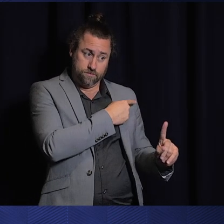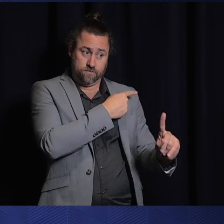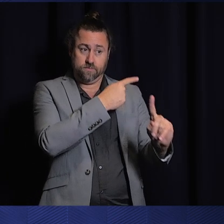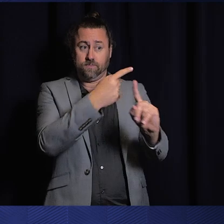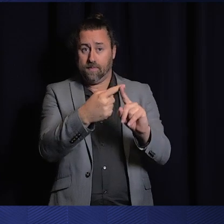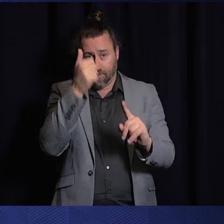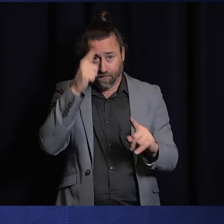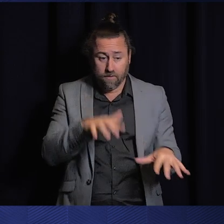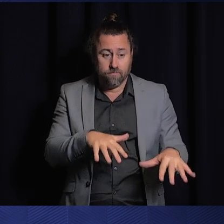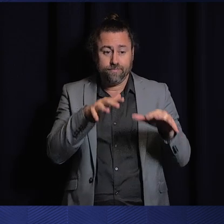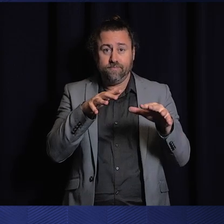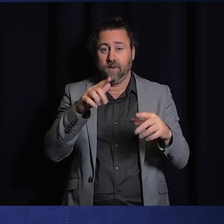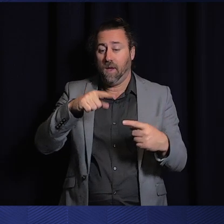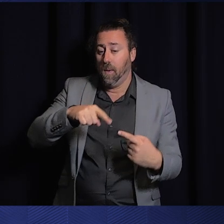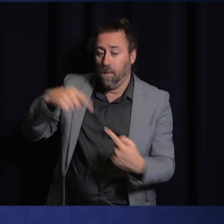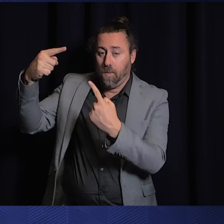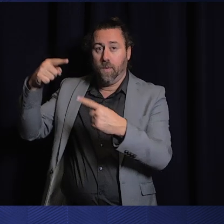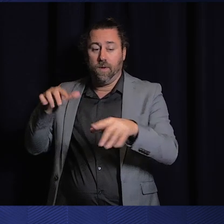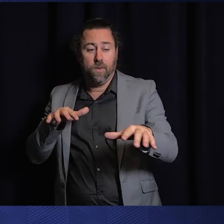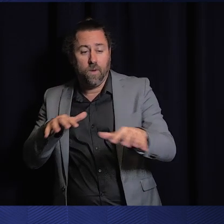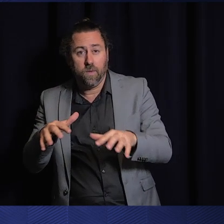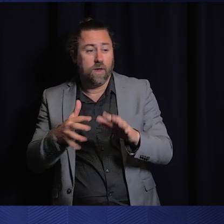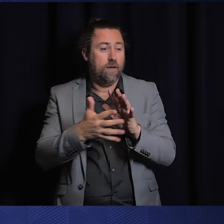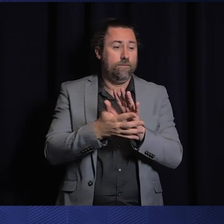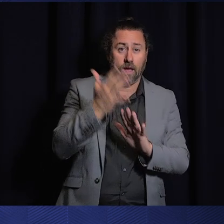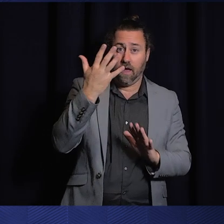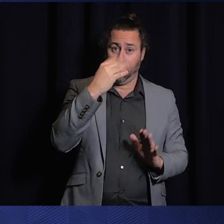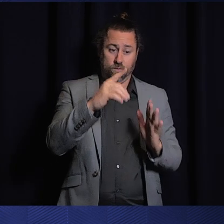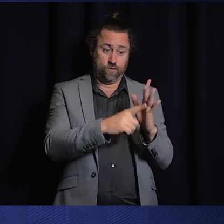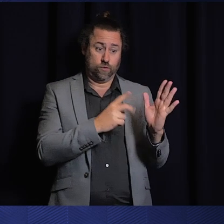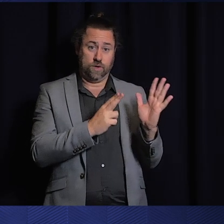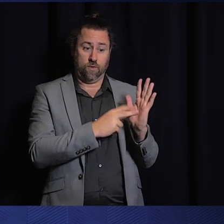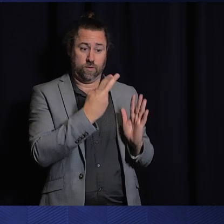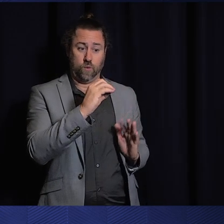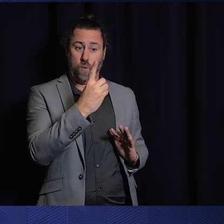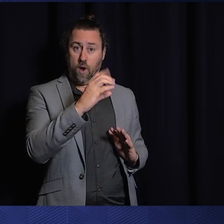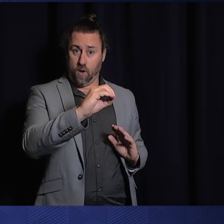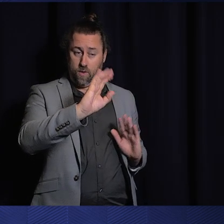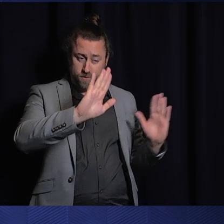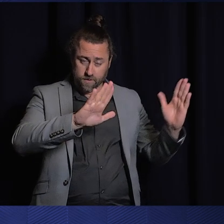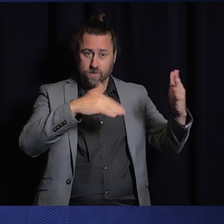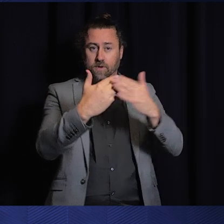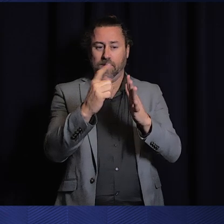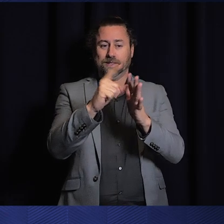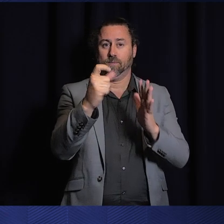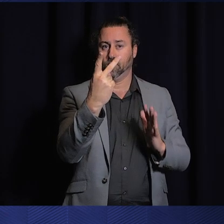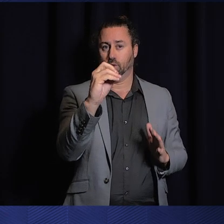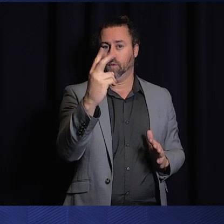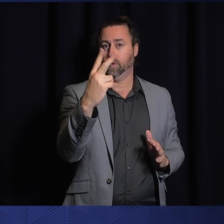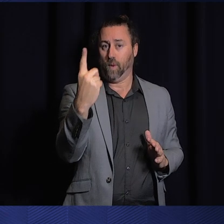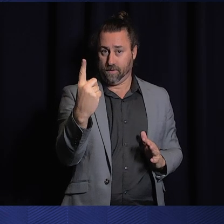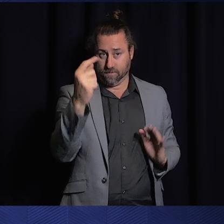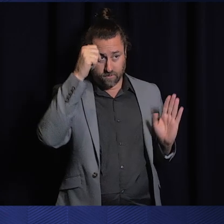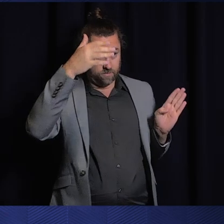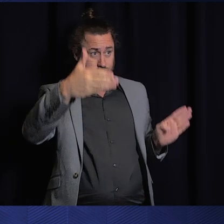the disaster displacement we have been able to record from January 2010 to December 2021. So please bear this in